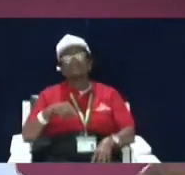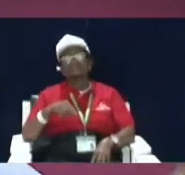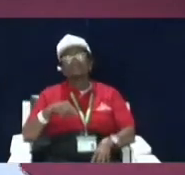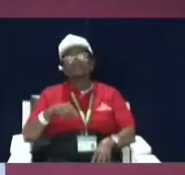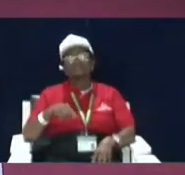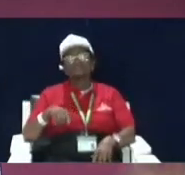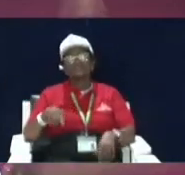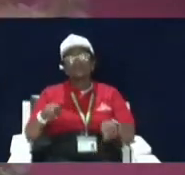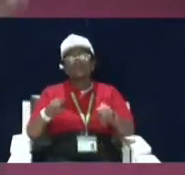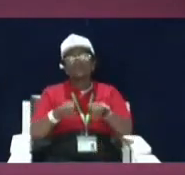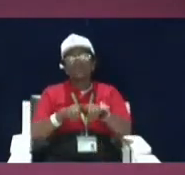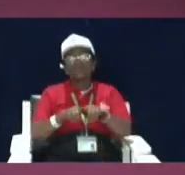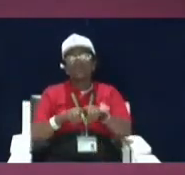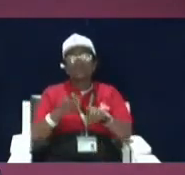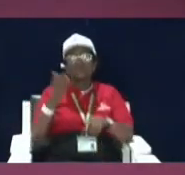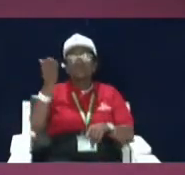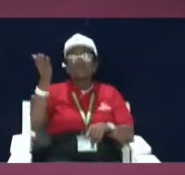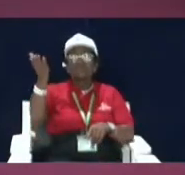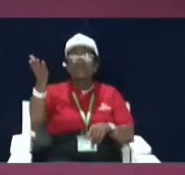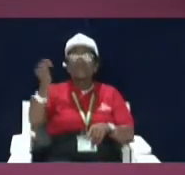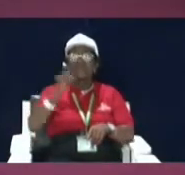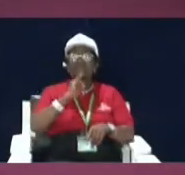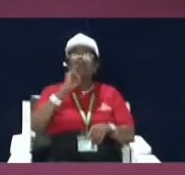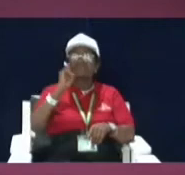So there's plenty of light